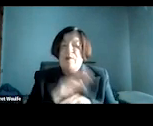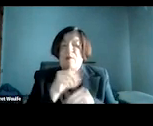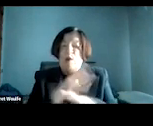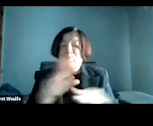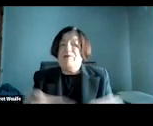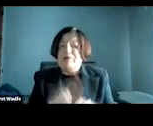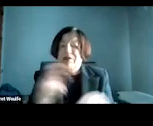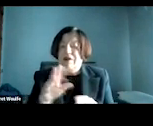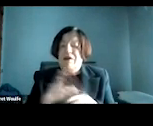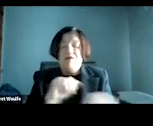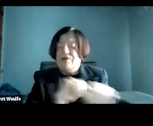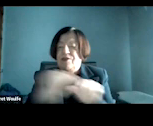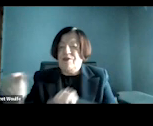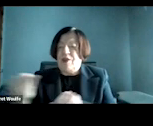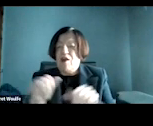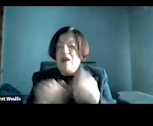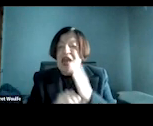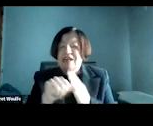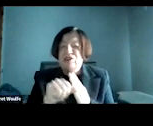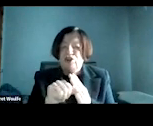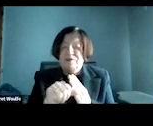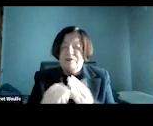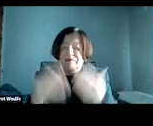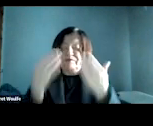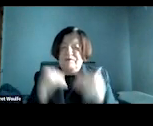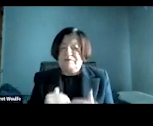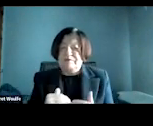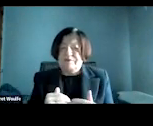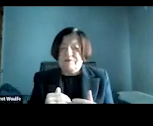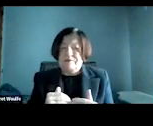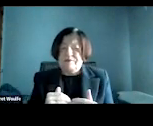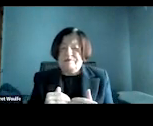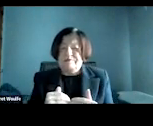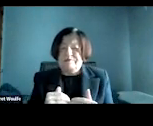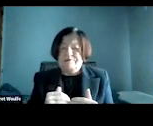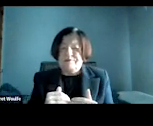all people, regardless of their age,